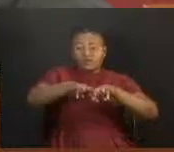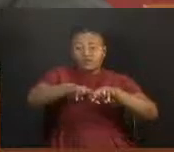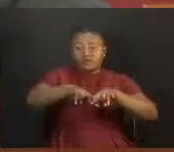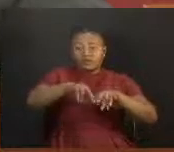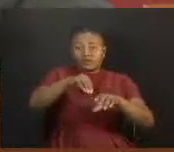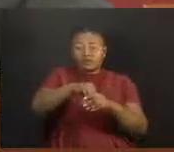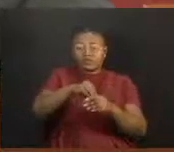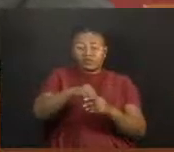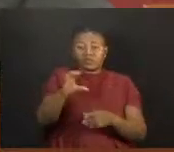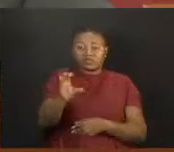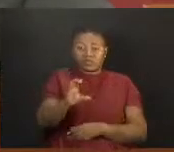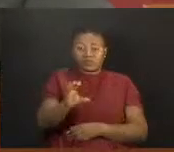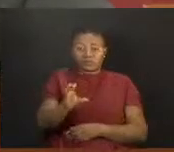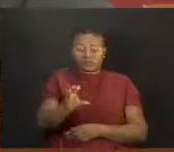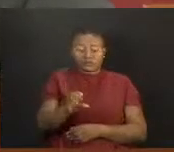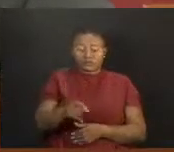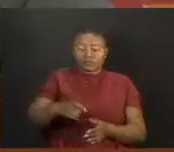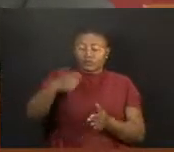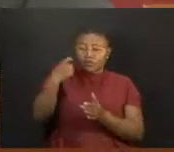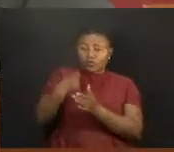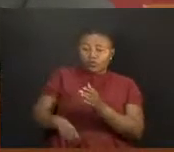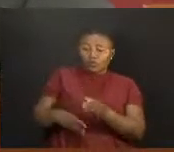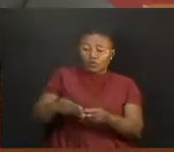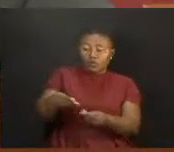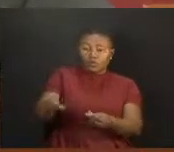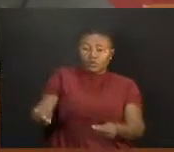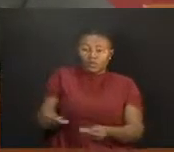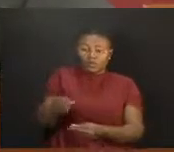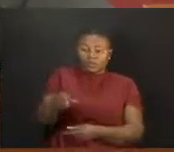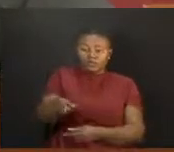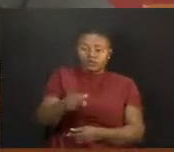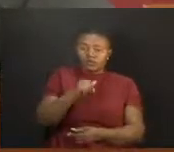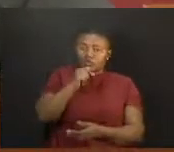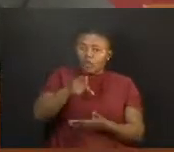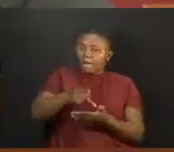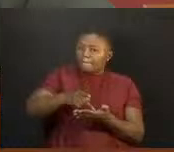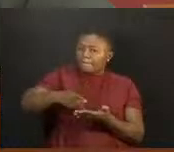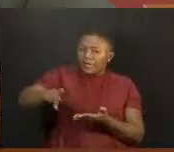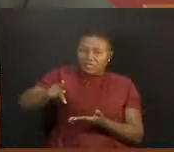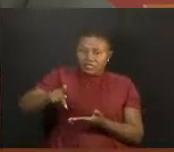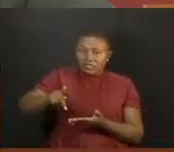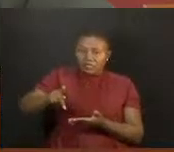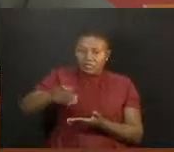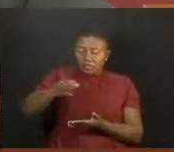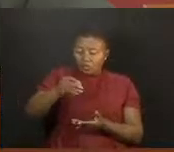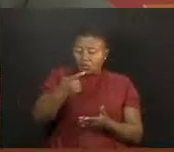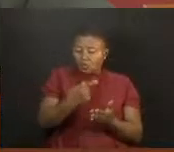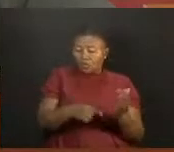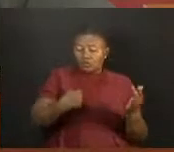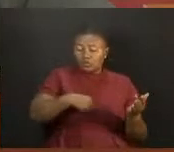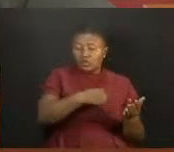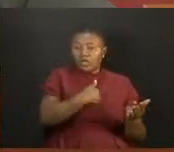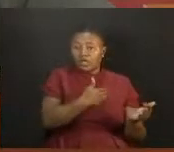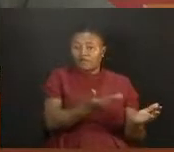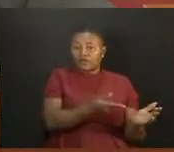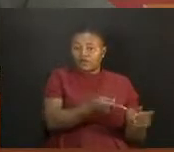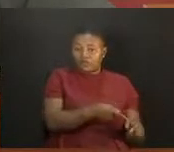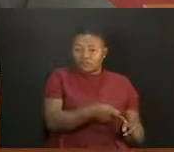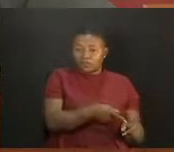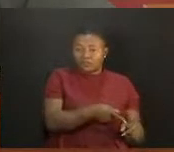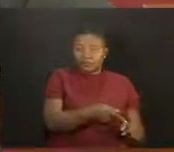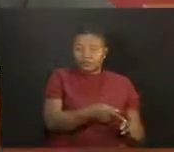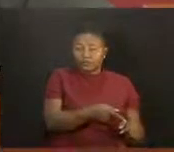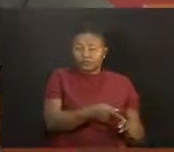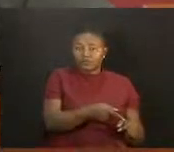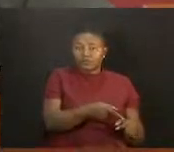Cost of land is not part of the figures we are provided here. It was compulsorily acquired